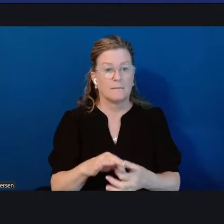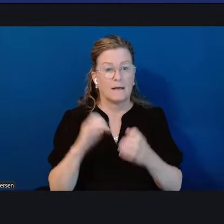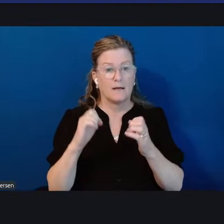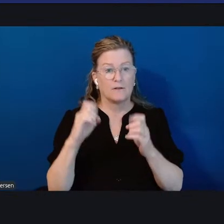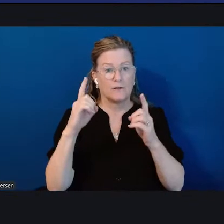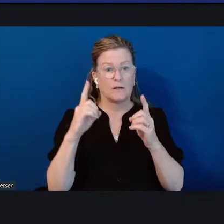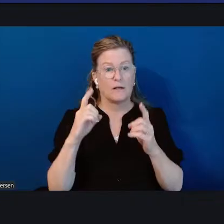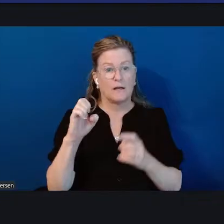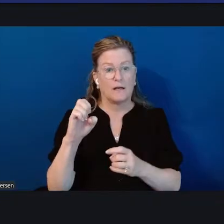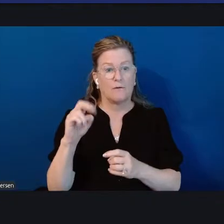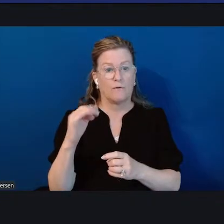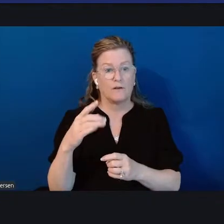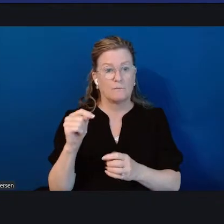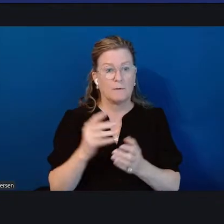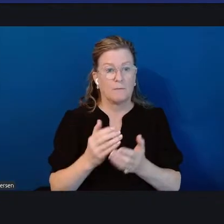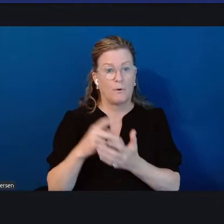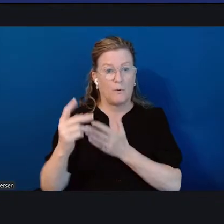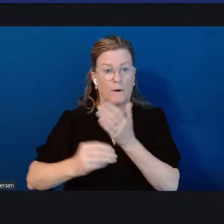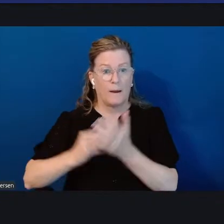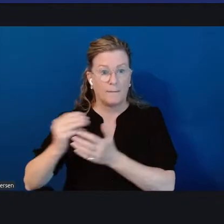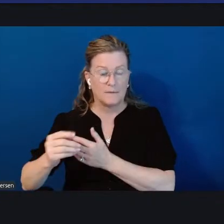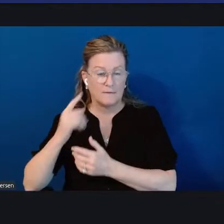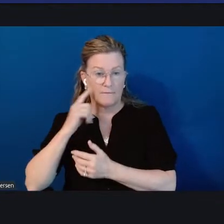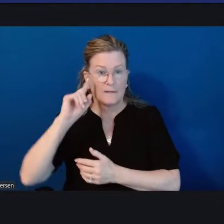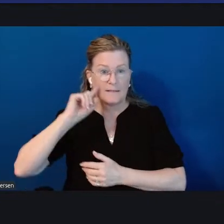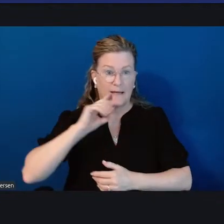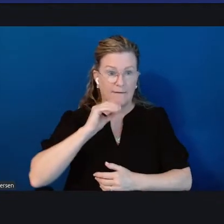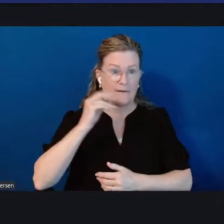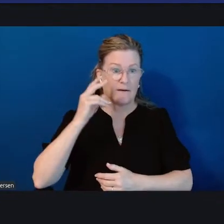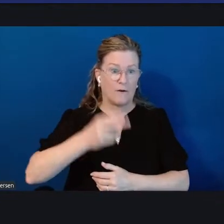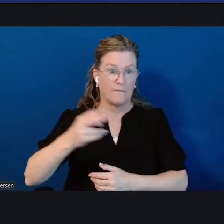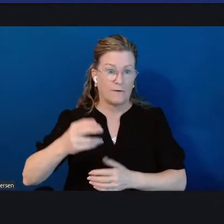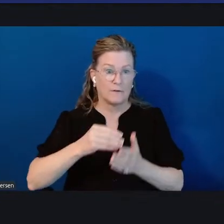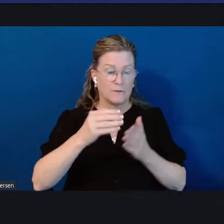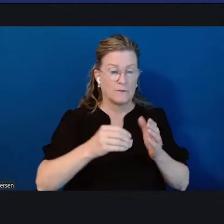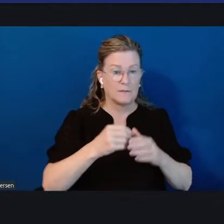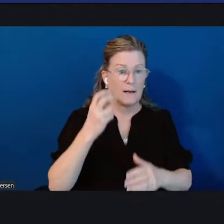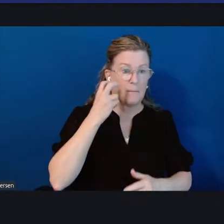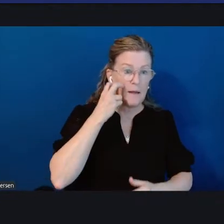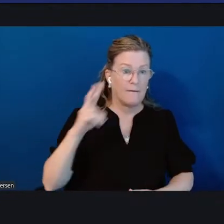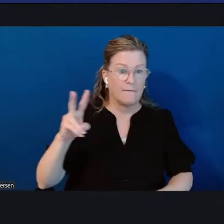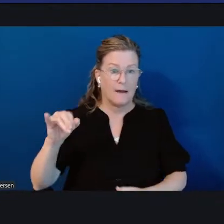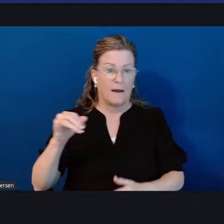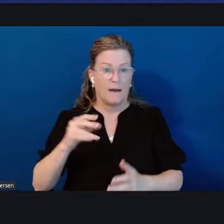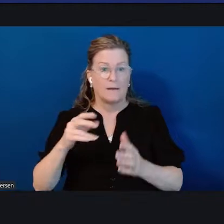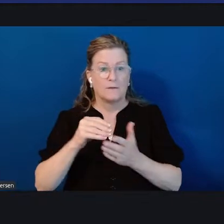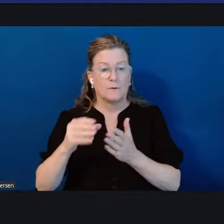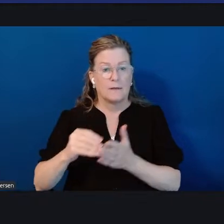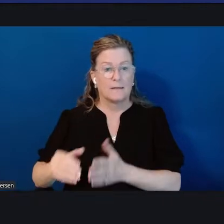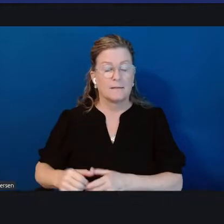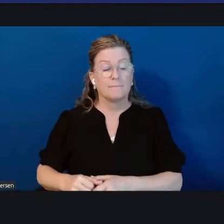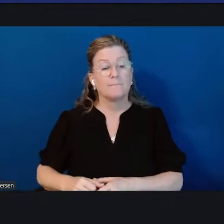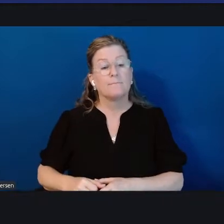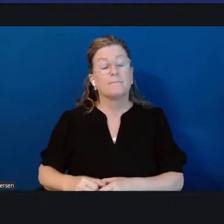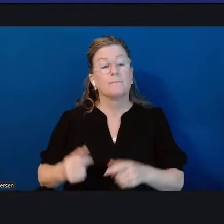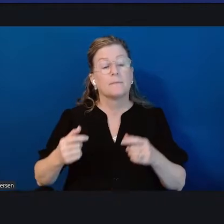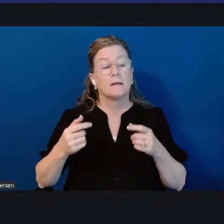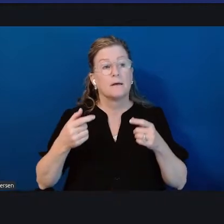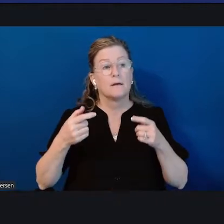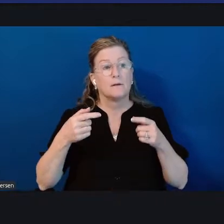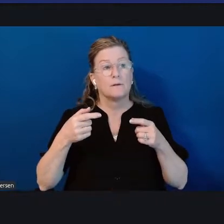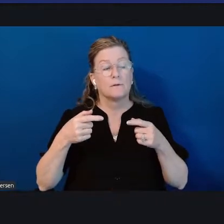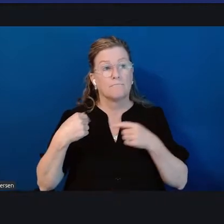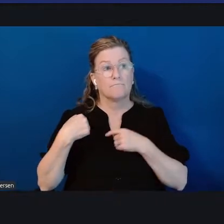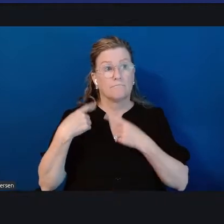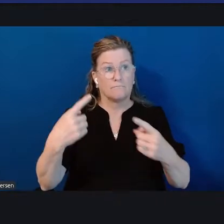educational enrichment programs for the deaf and hard of hearing students and our blind visually impaired students. In the time that I've been